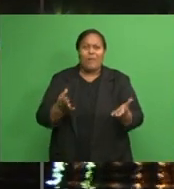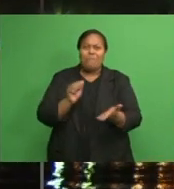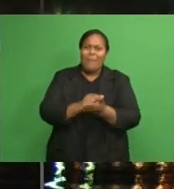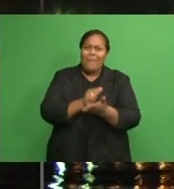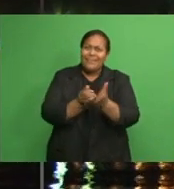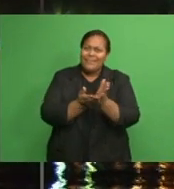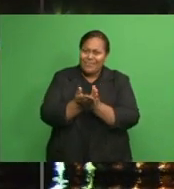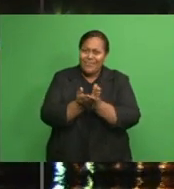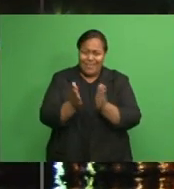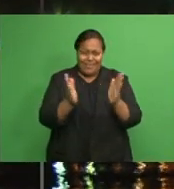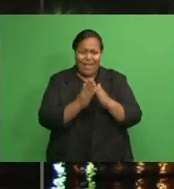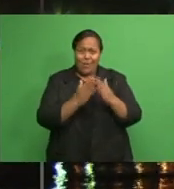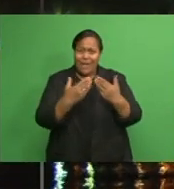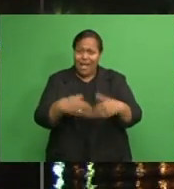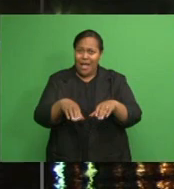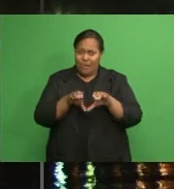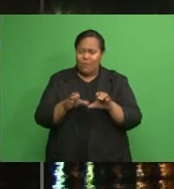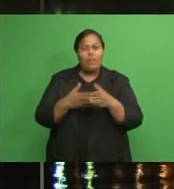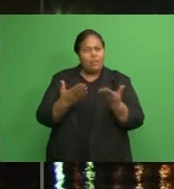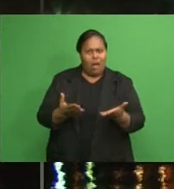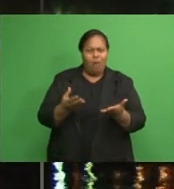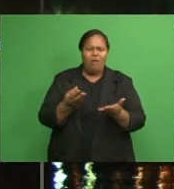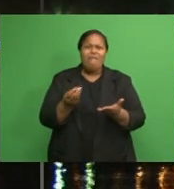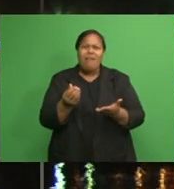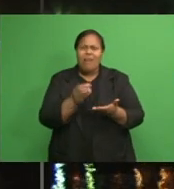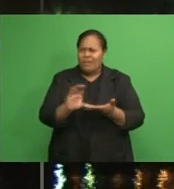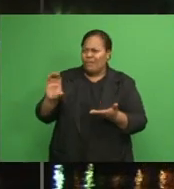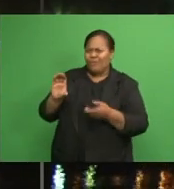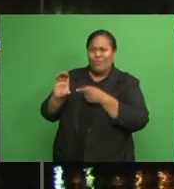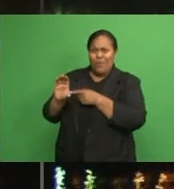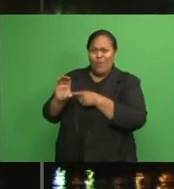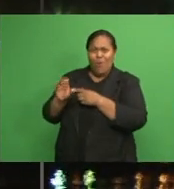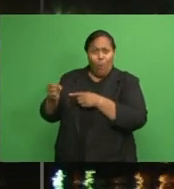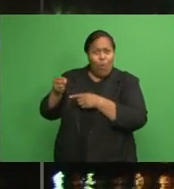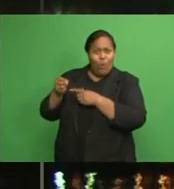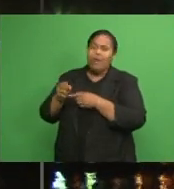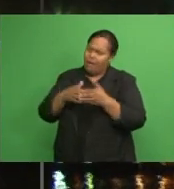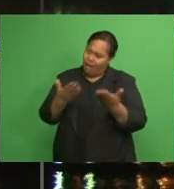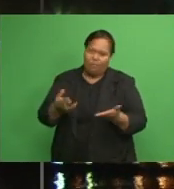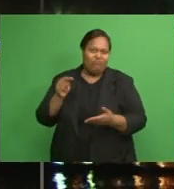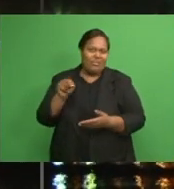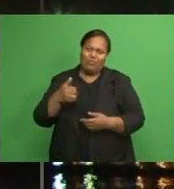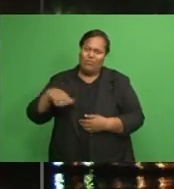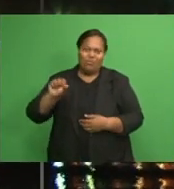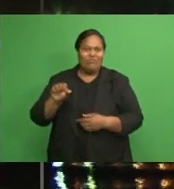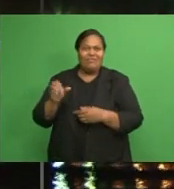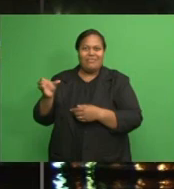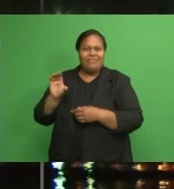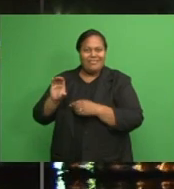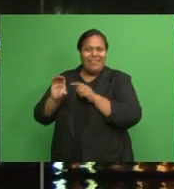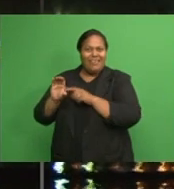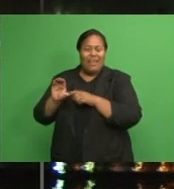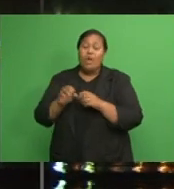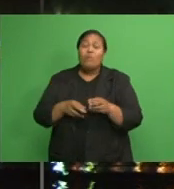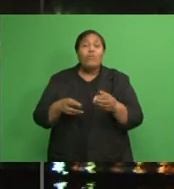services, municipal councils might have to dig into their financial reserves. Local Government Minister Pramila Kumar says the most ratepayers